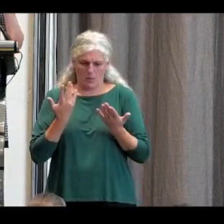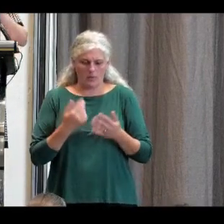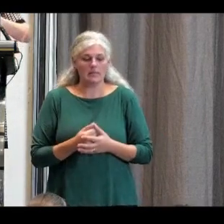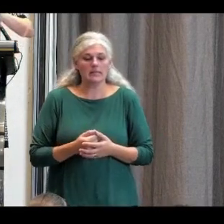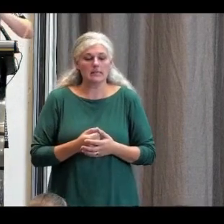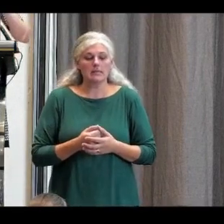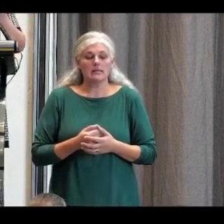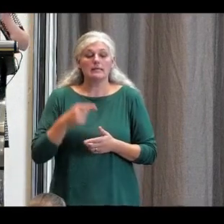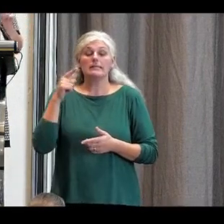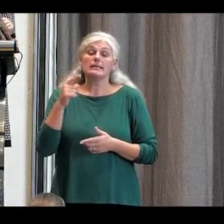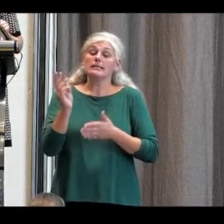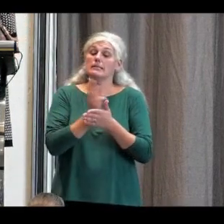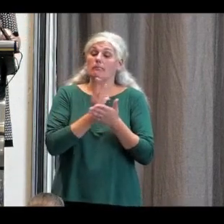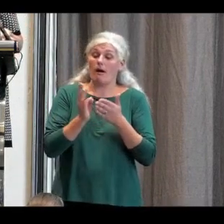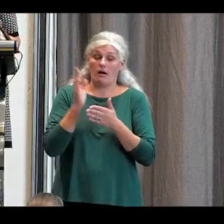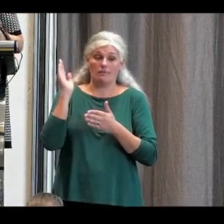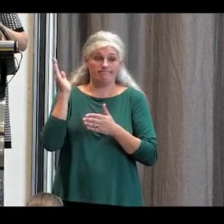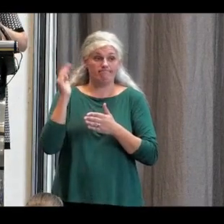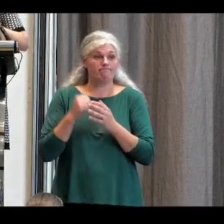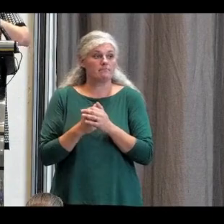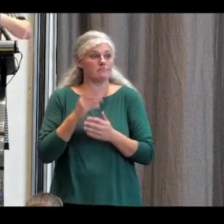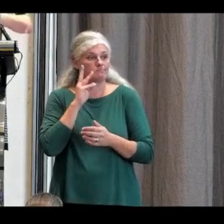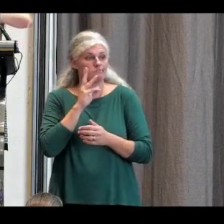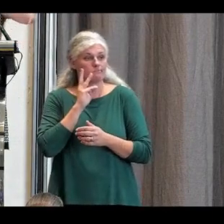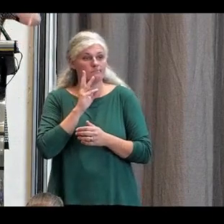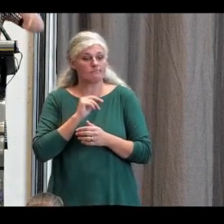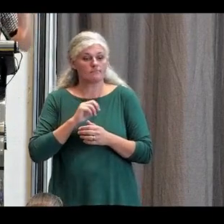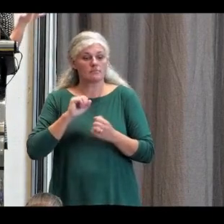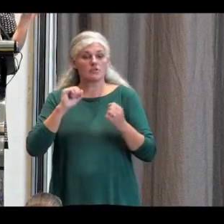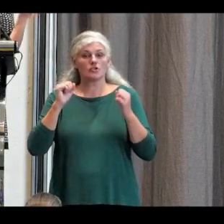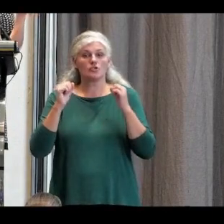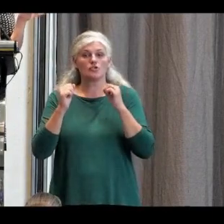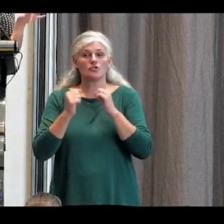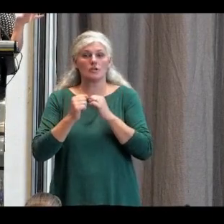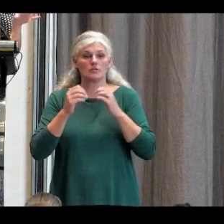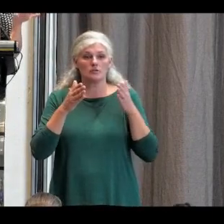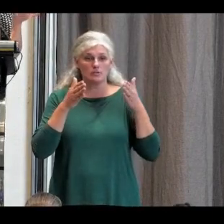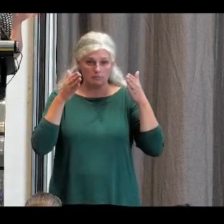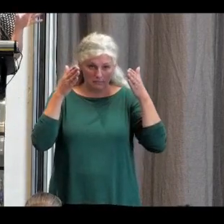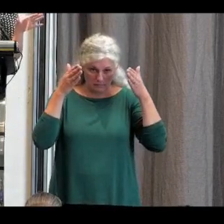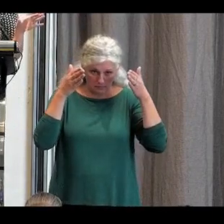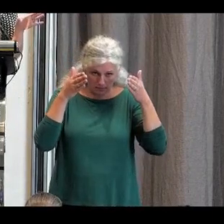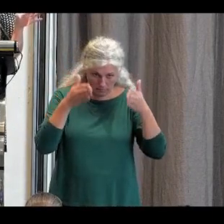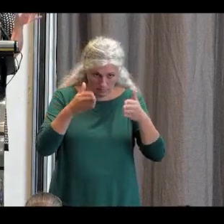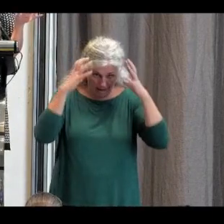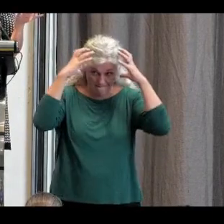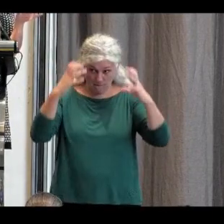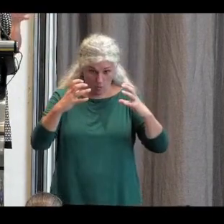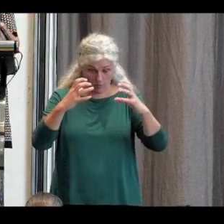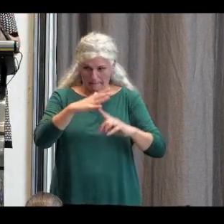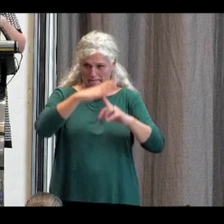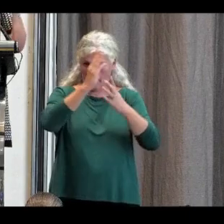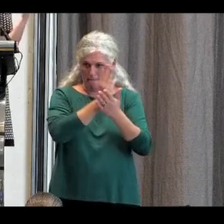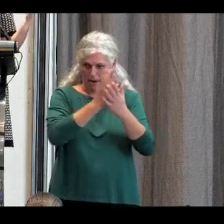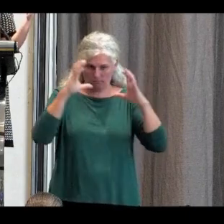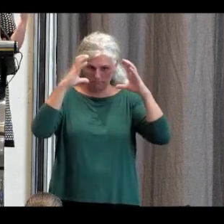to bring this part, I would like to change your attention for the main players in the brain. Whenever we